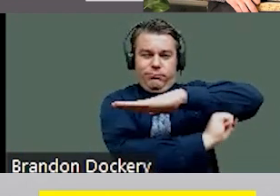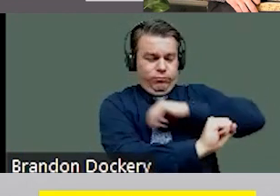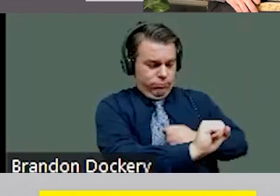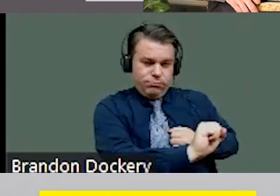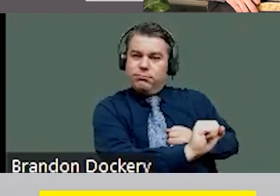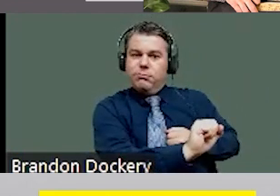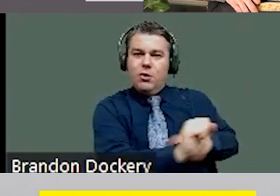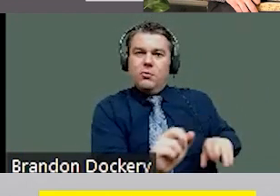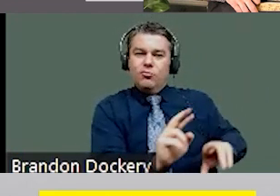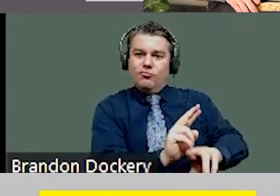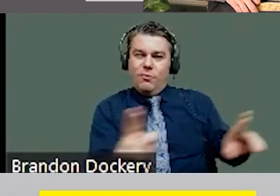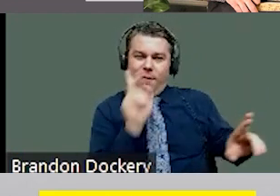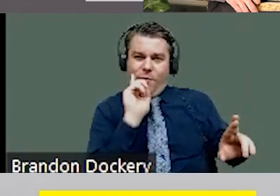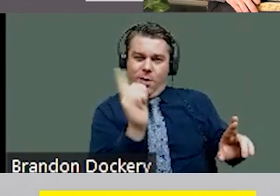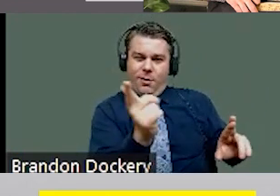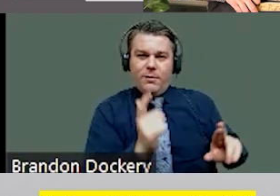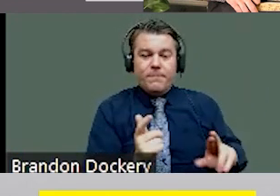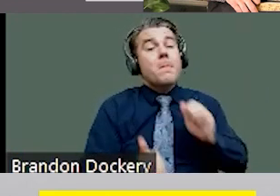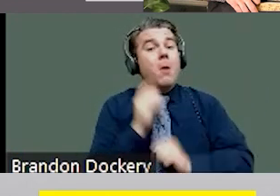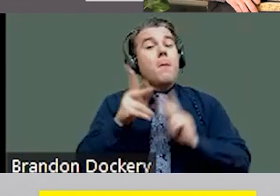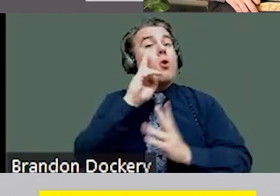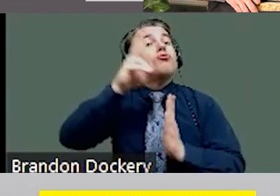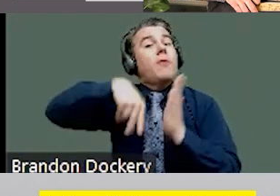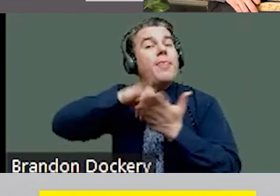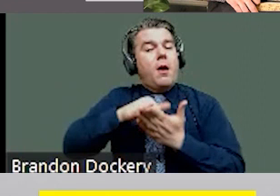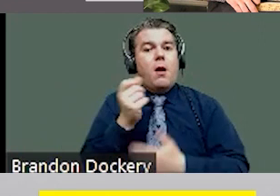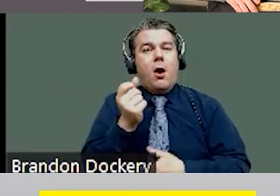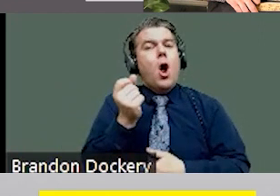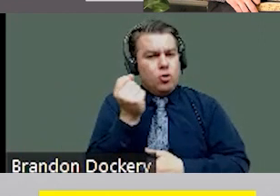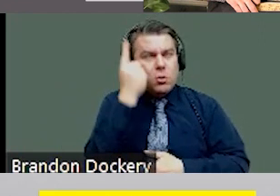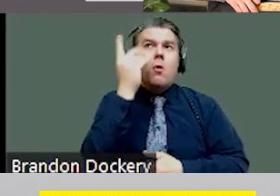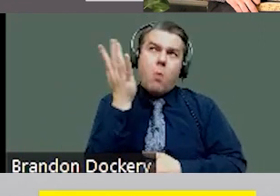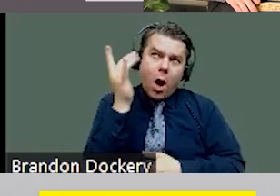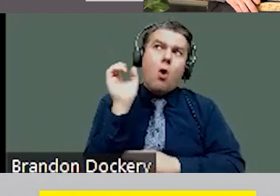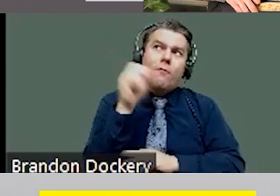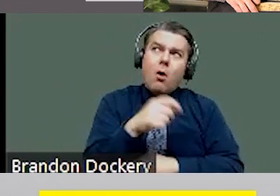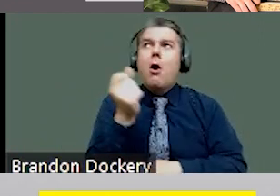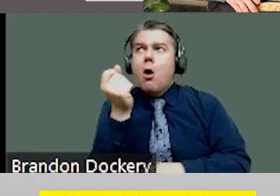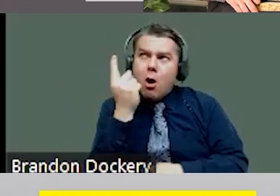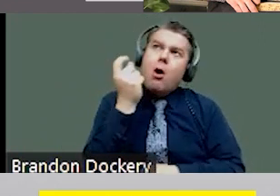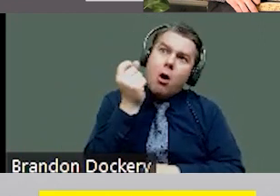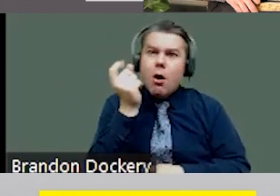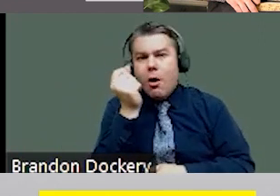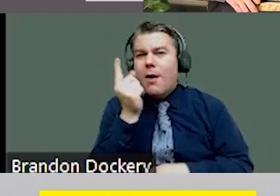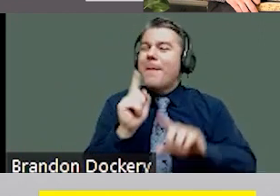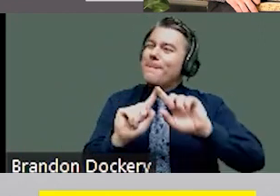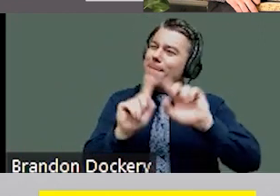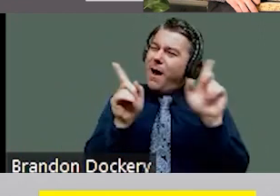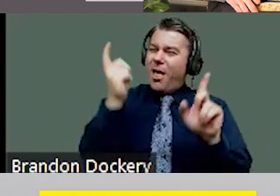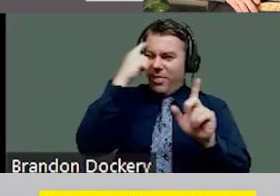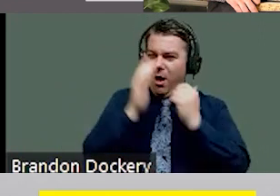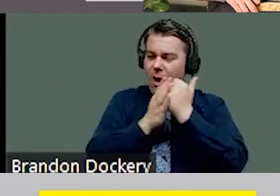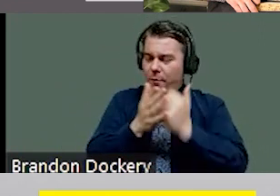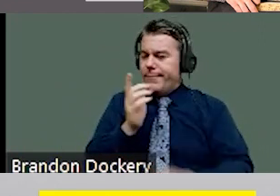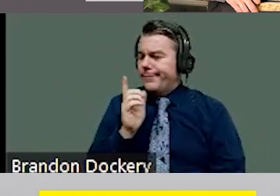Now, most people would read that and understand why it was overruled. But I think it brings